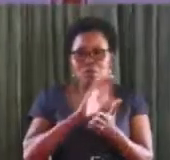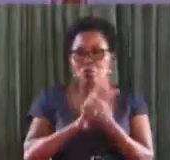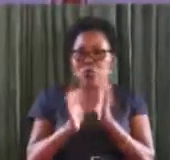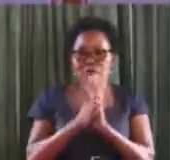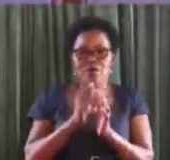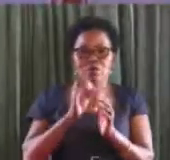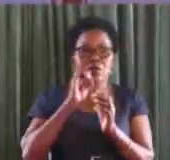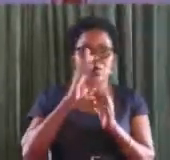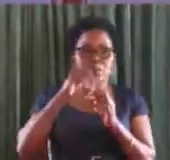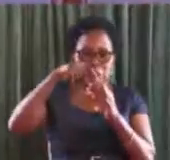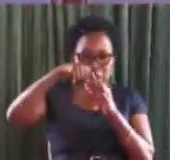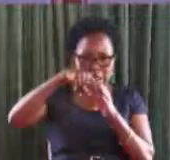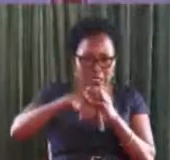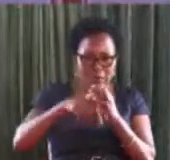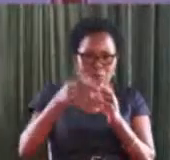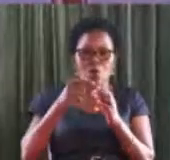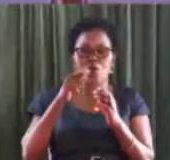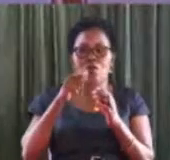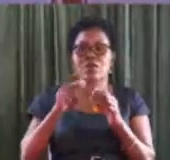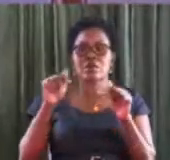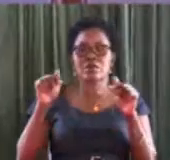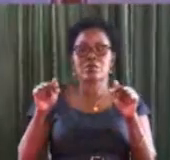of those contradictions, my lord.